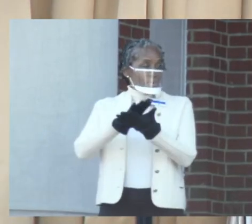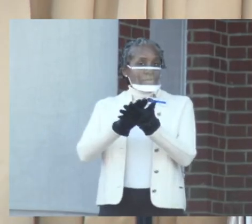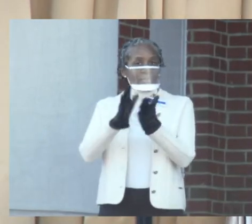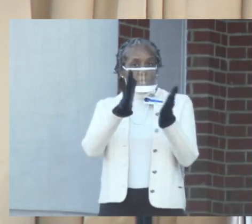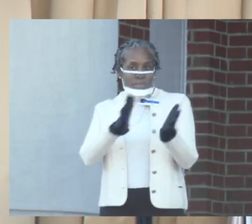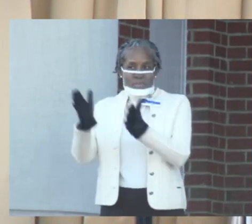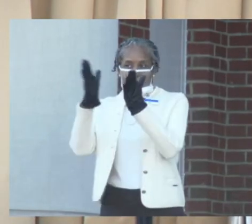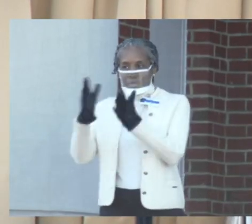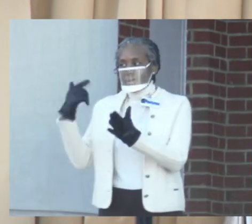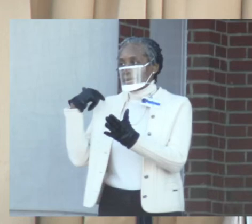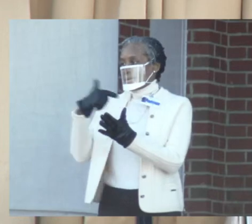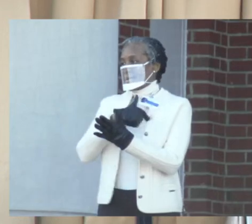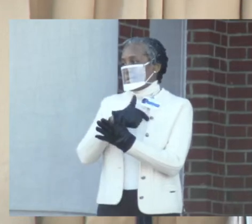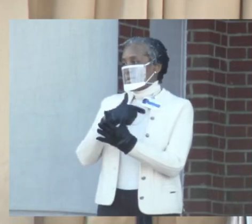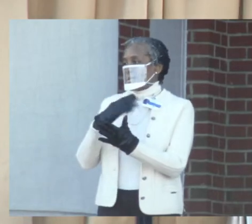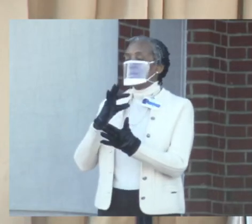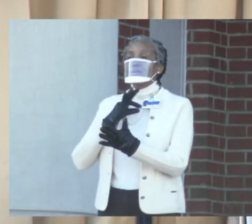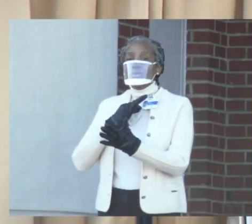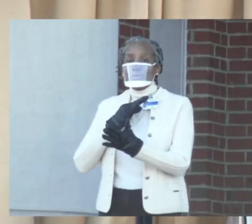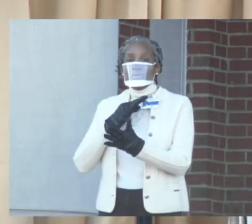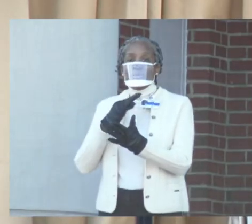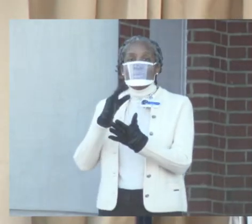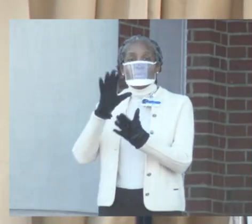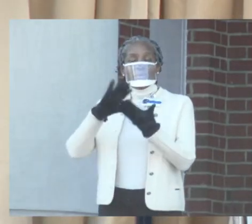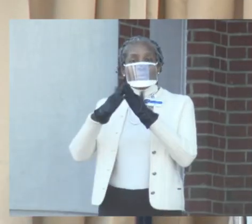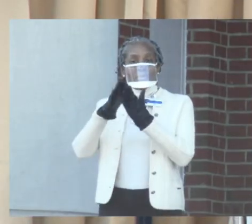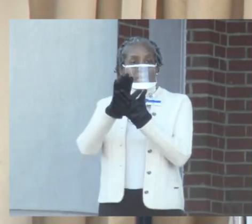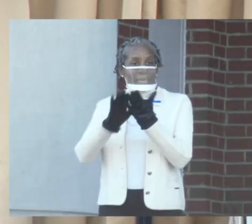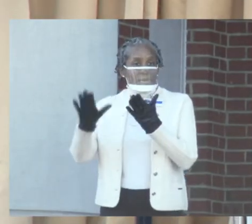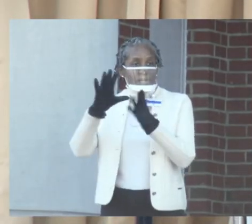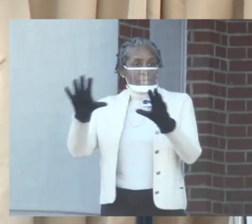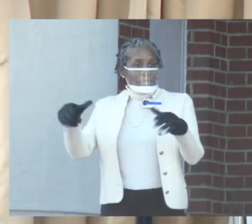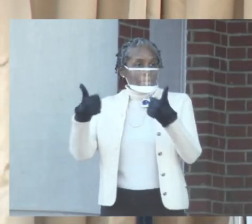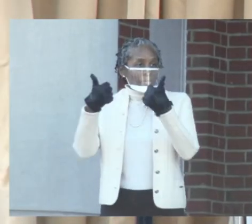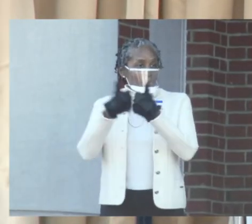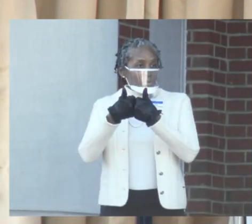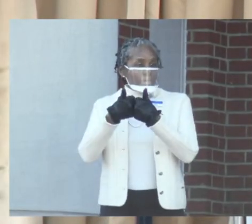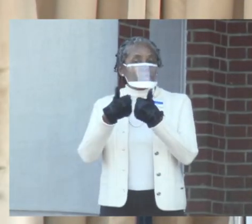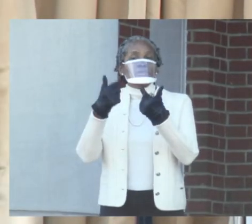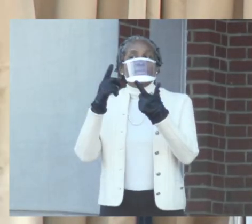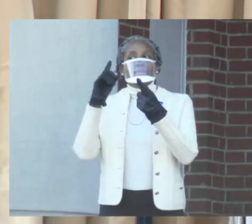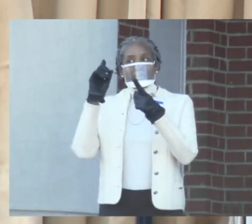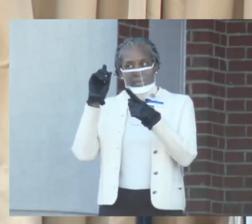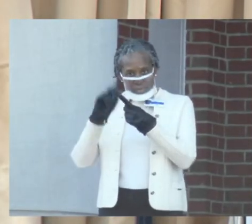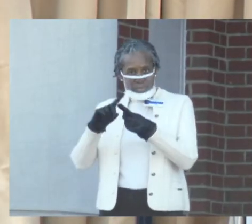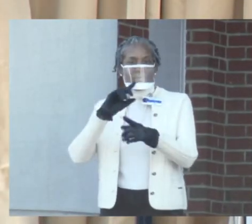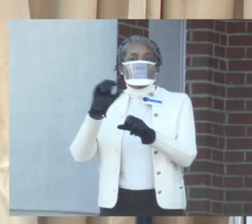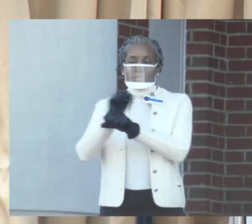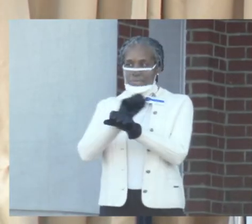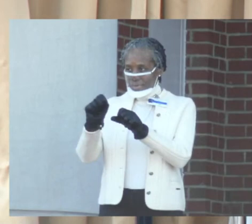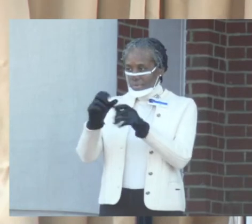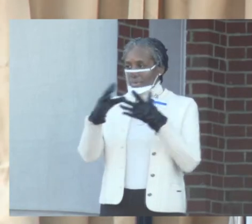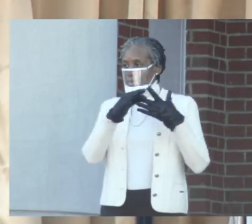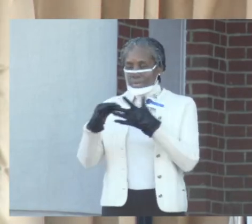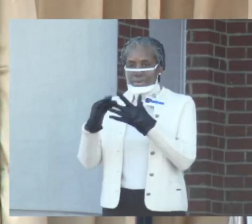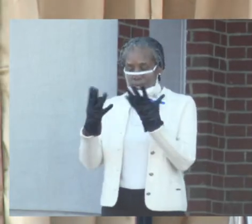The curious nature about a thing called challenge is it does something to us. It gets up inside of us and does some sort